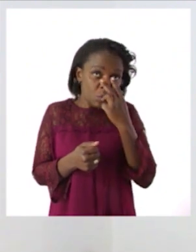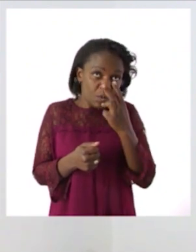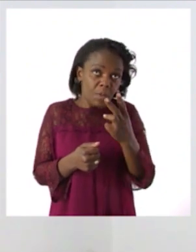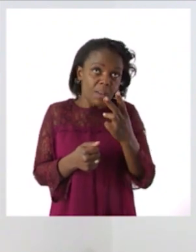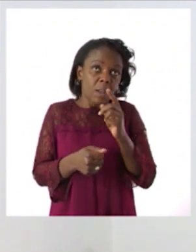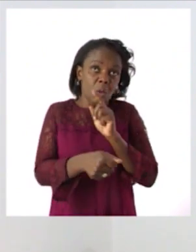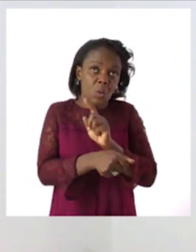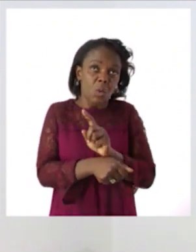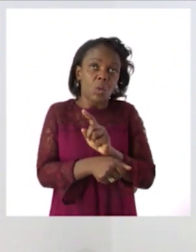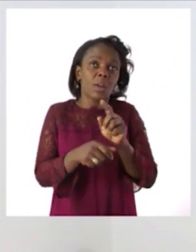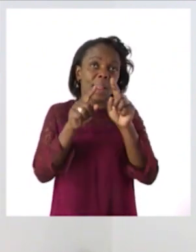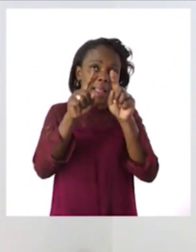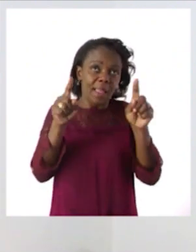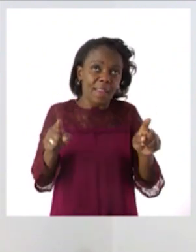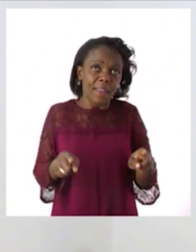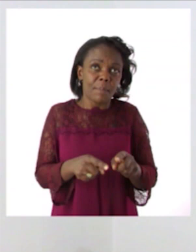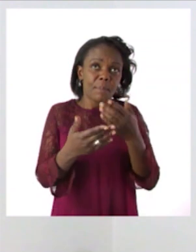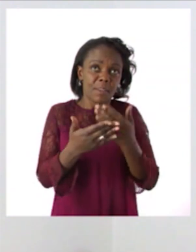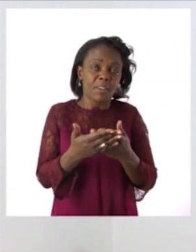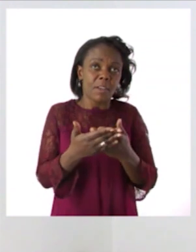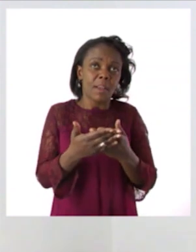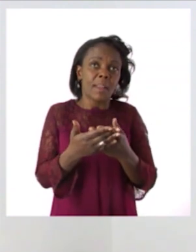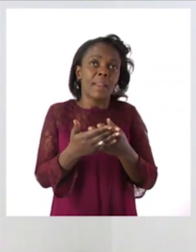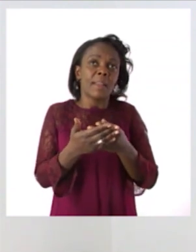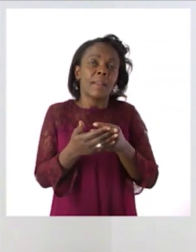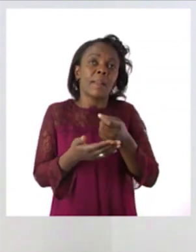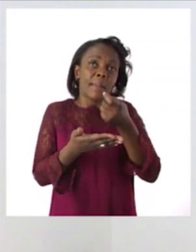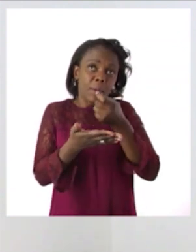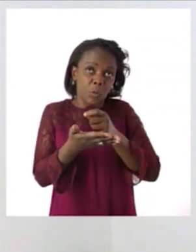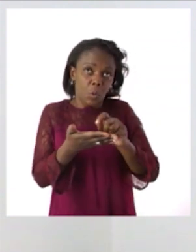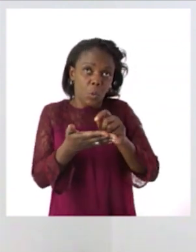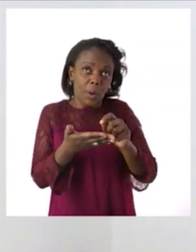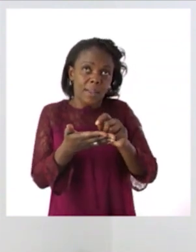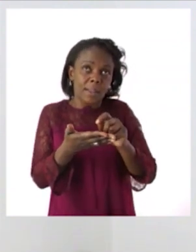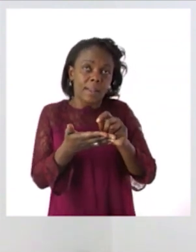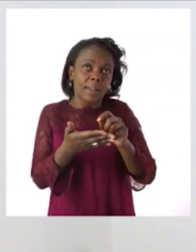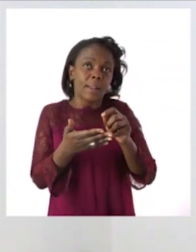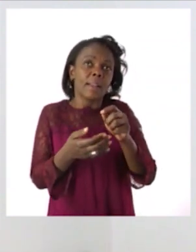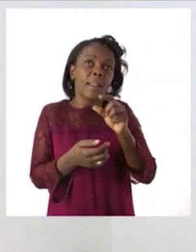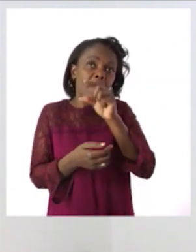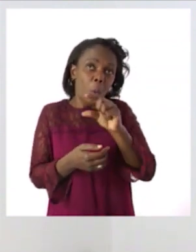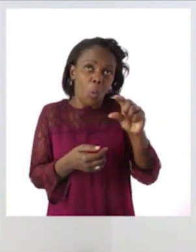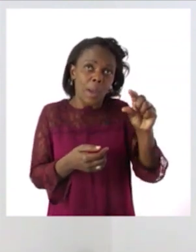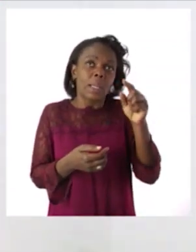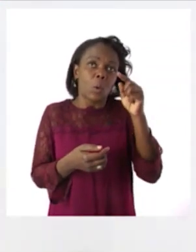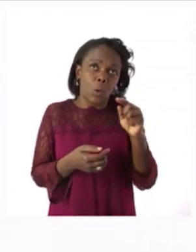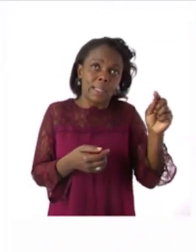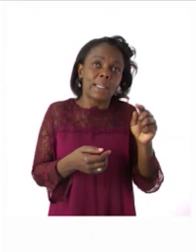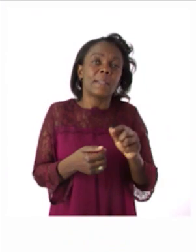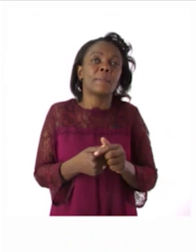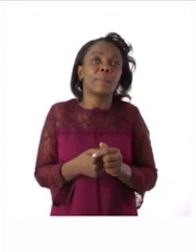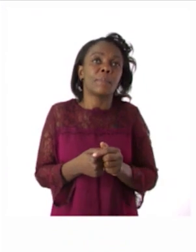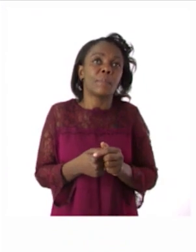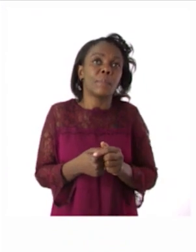unscramble it to make the correct word. But at least the picture will give you a clue of what you are supposed to do. So now let's